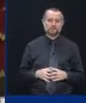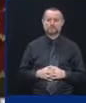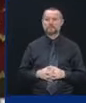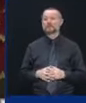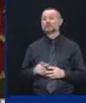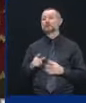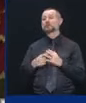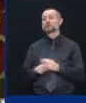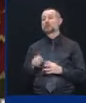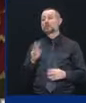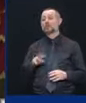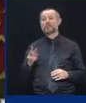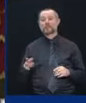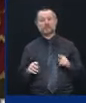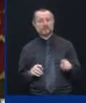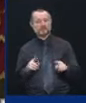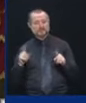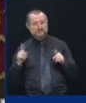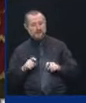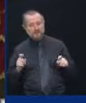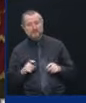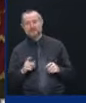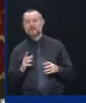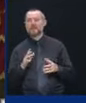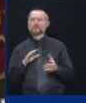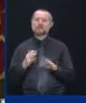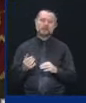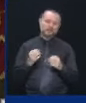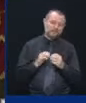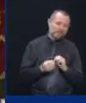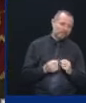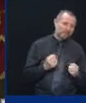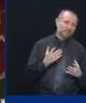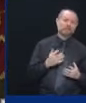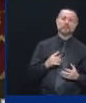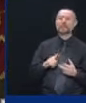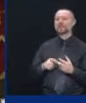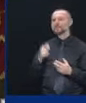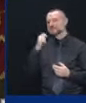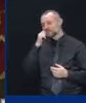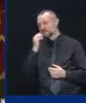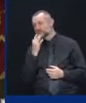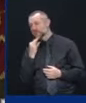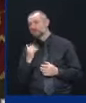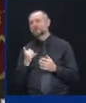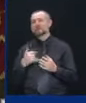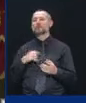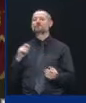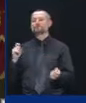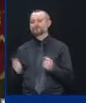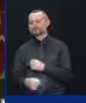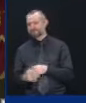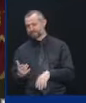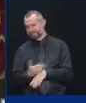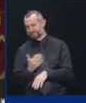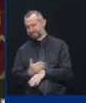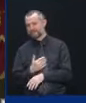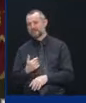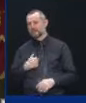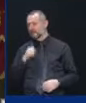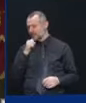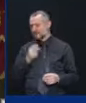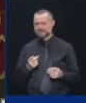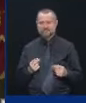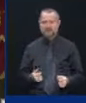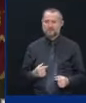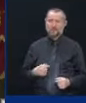had testing and the mortality information, and then we added race. So we're going through that process again right now. I know it's not as fast as some in the public and the